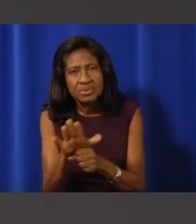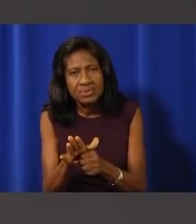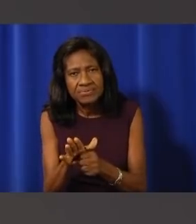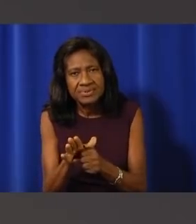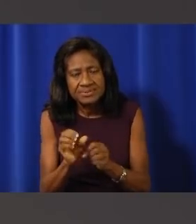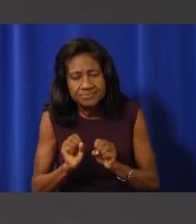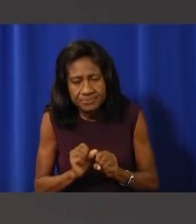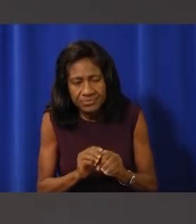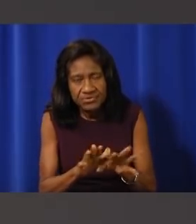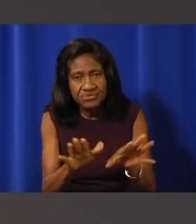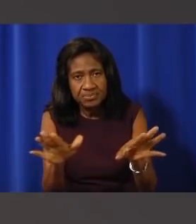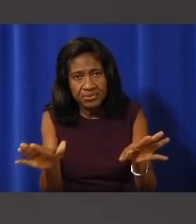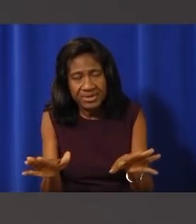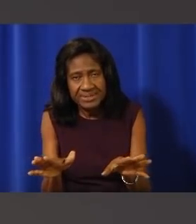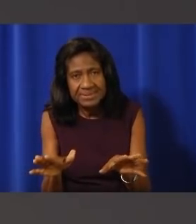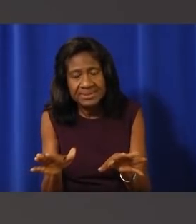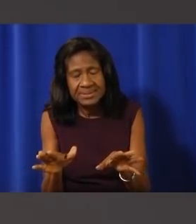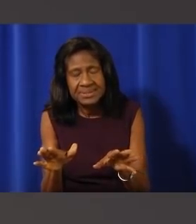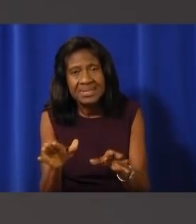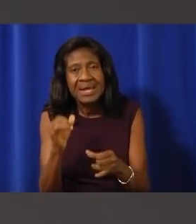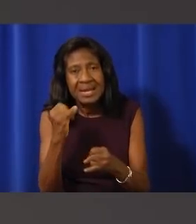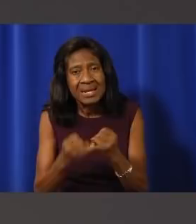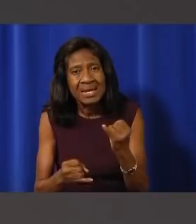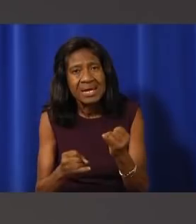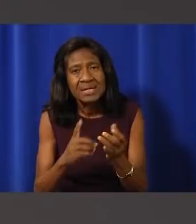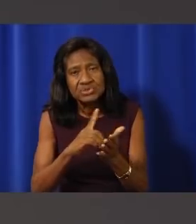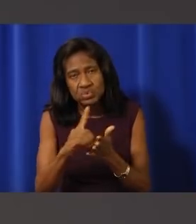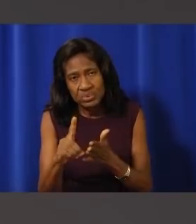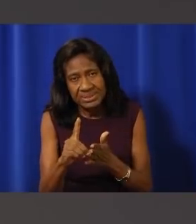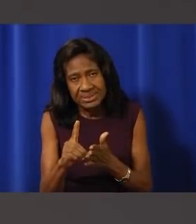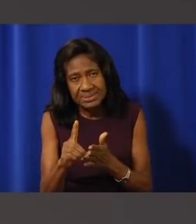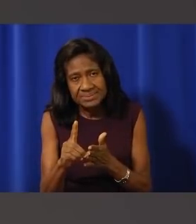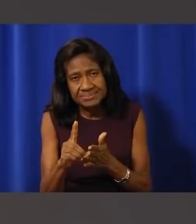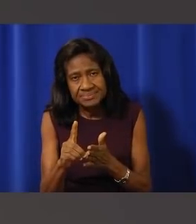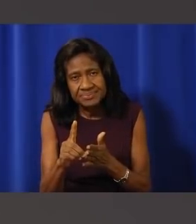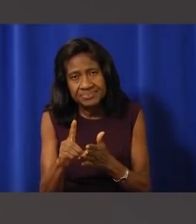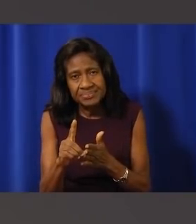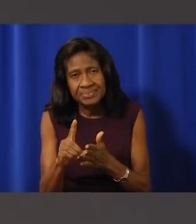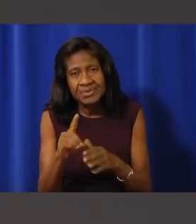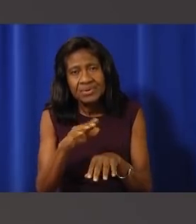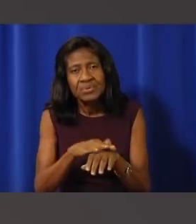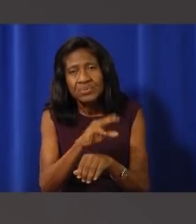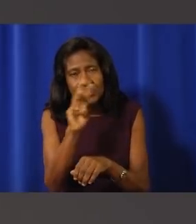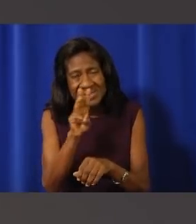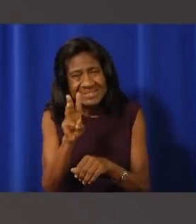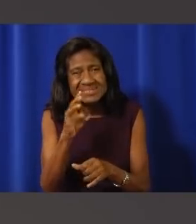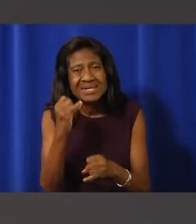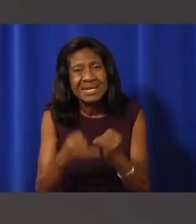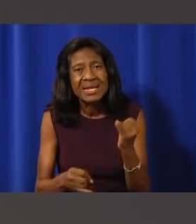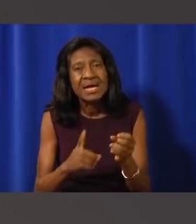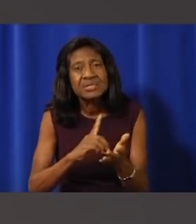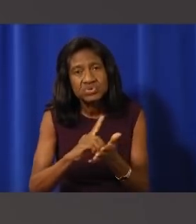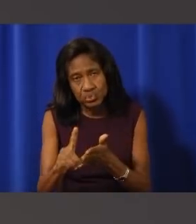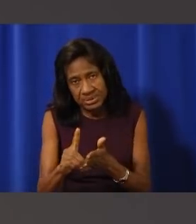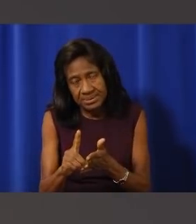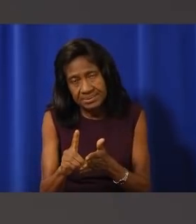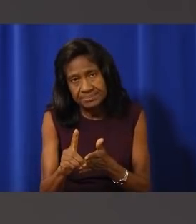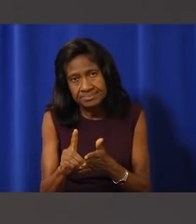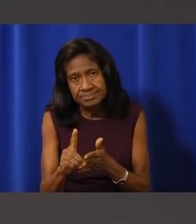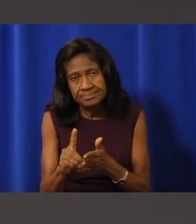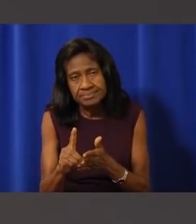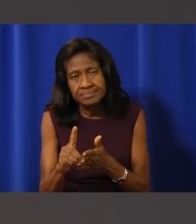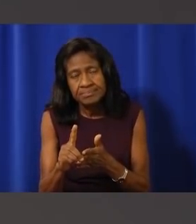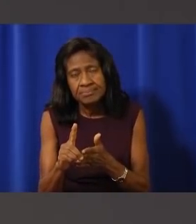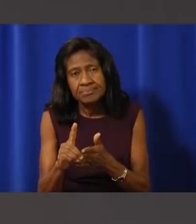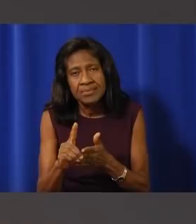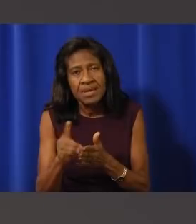outbreak that we previously reported last week that came to light Wednesday evening of last week. I've